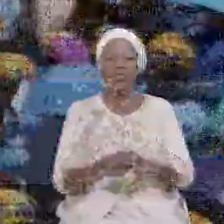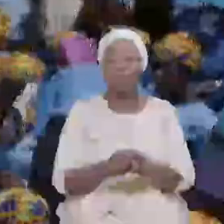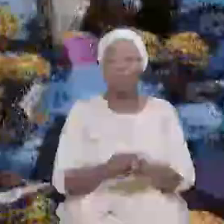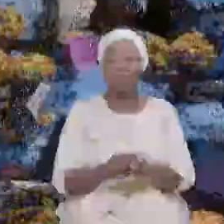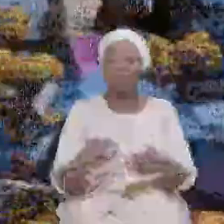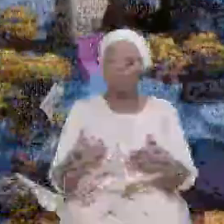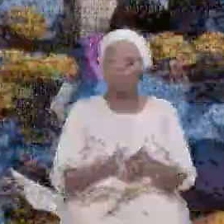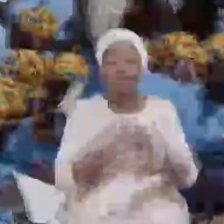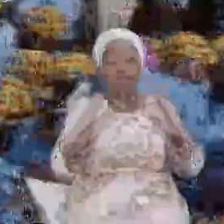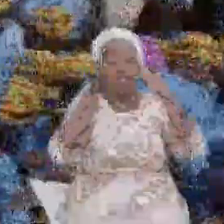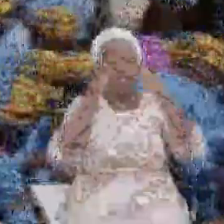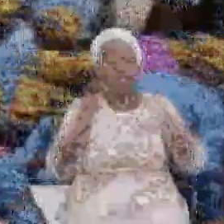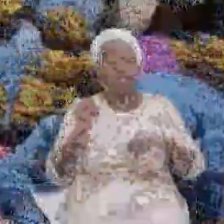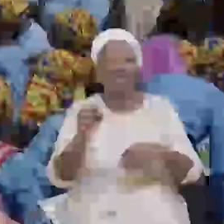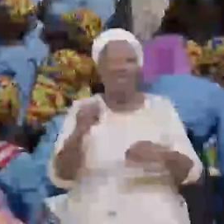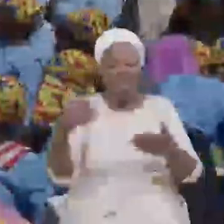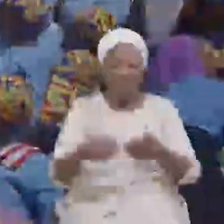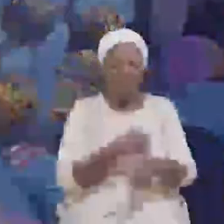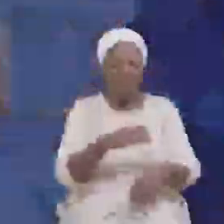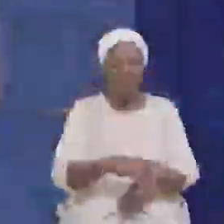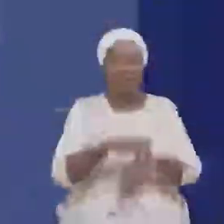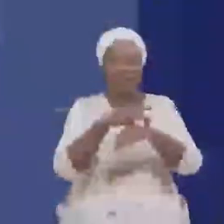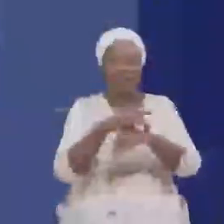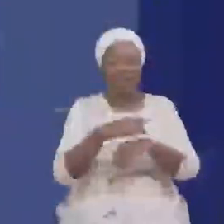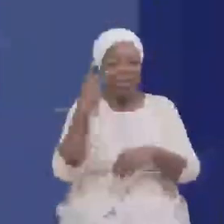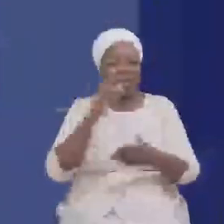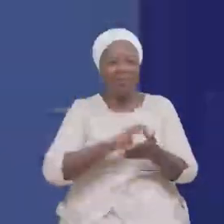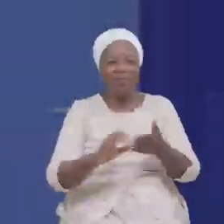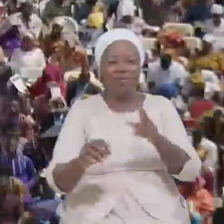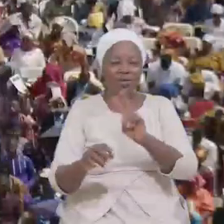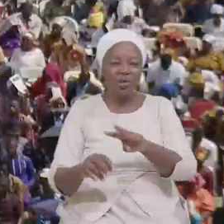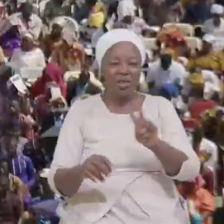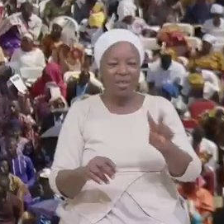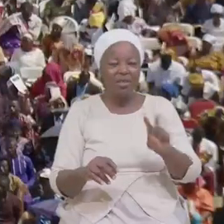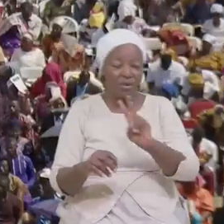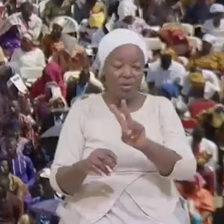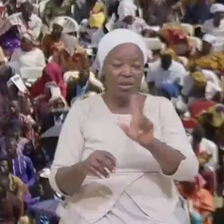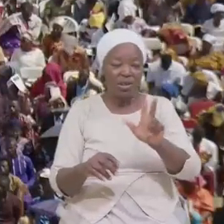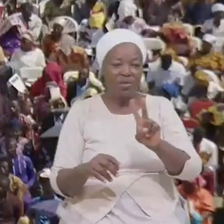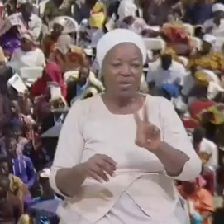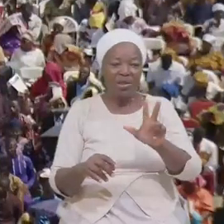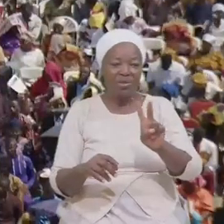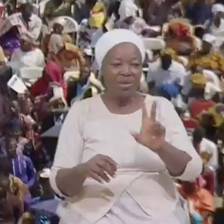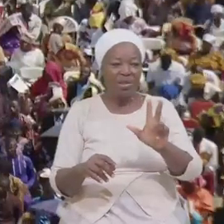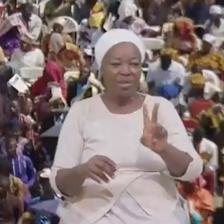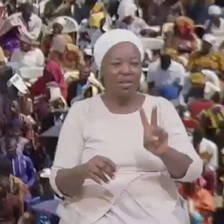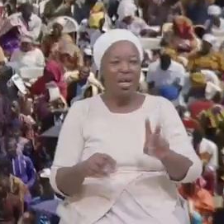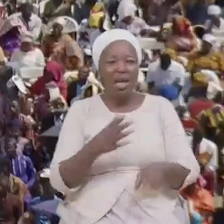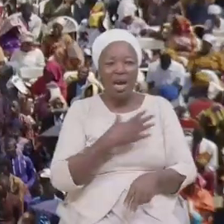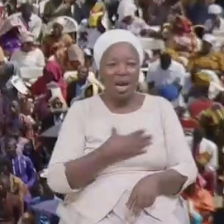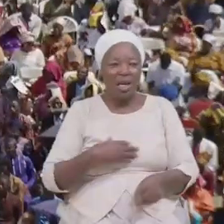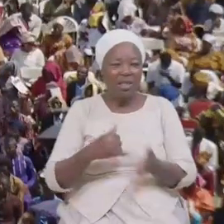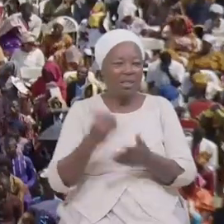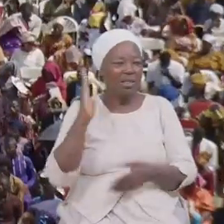heavens, new earth. Look at verse 23. In verse 23, and it shall come to